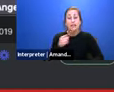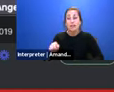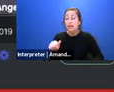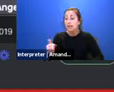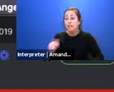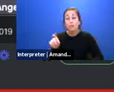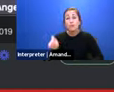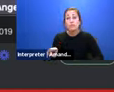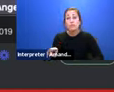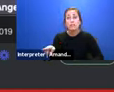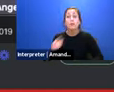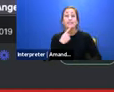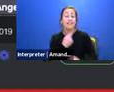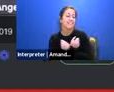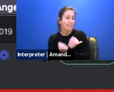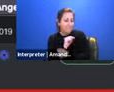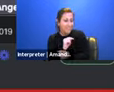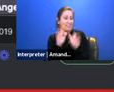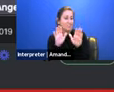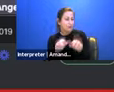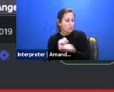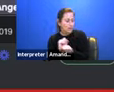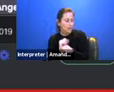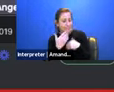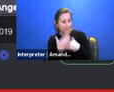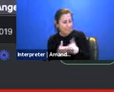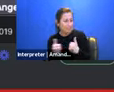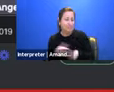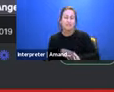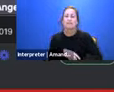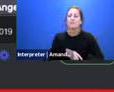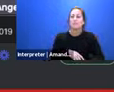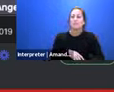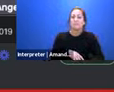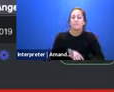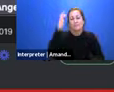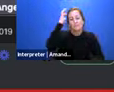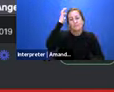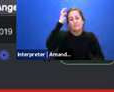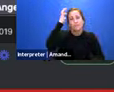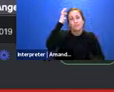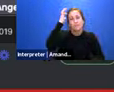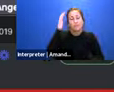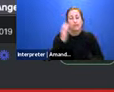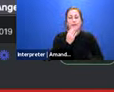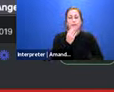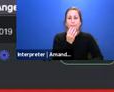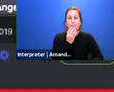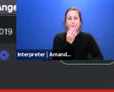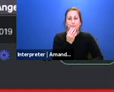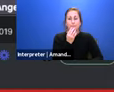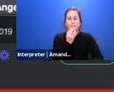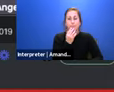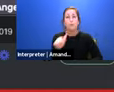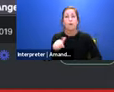shared, love it, great work, thank you. Ms. Moore for that feedback. Mr. Hermes said, I